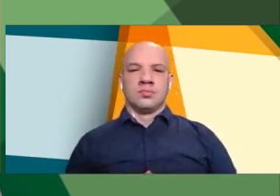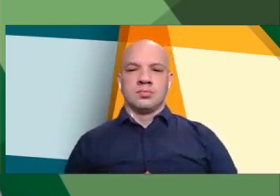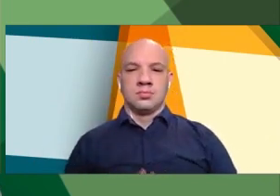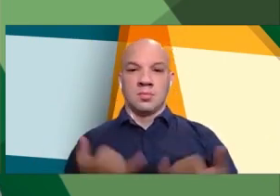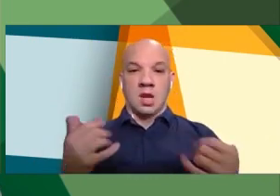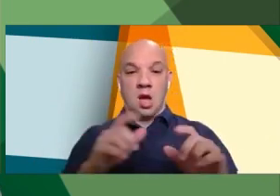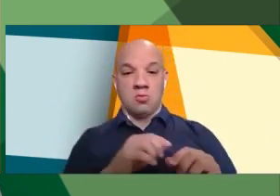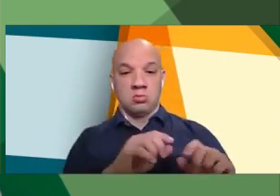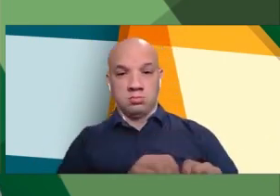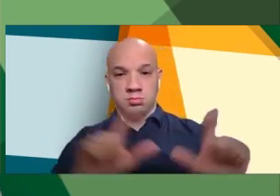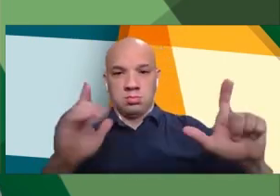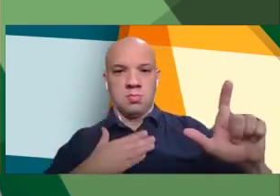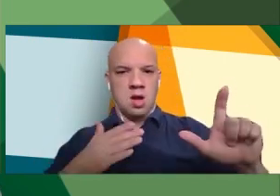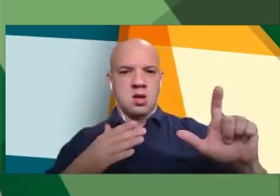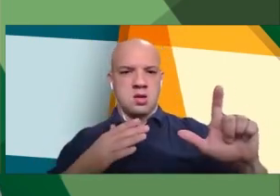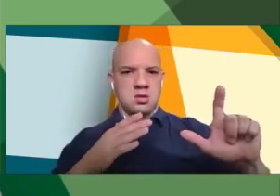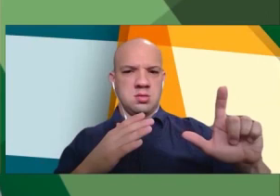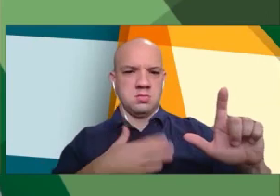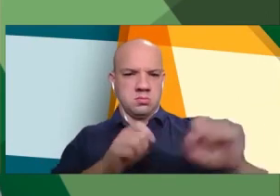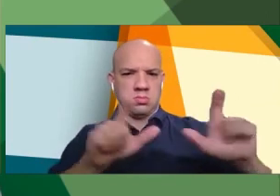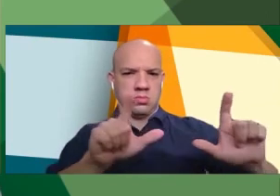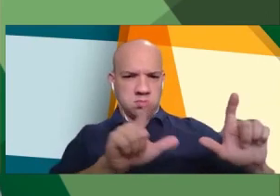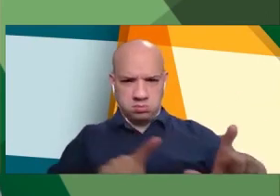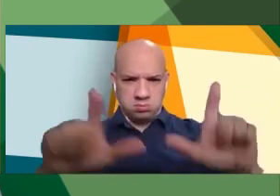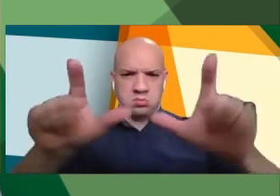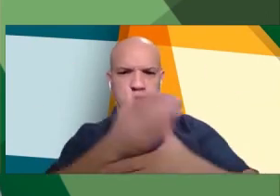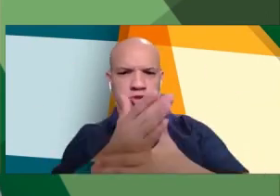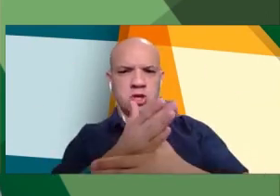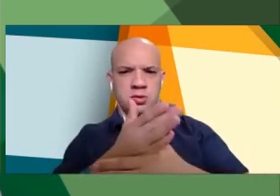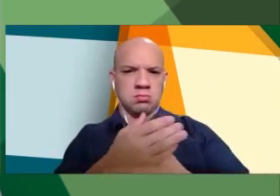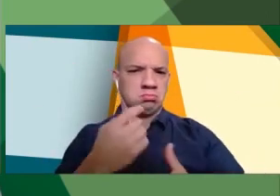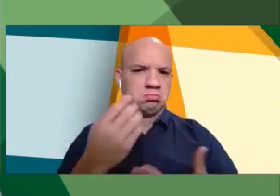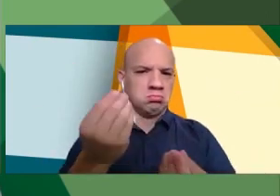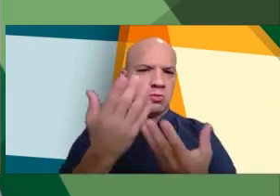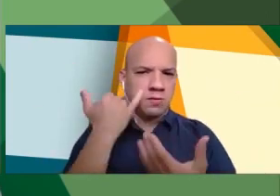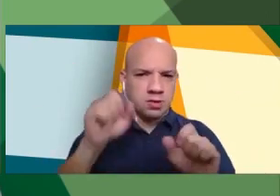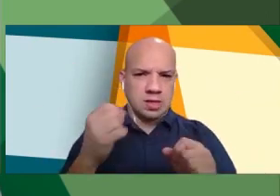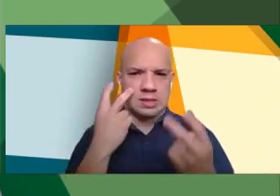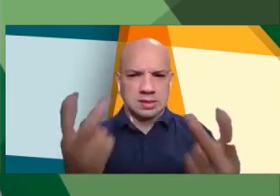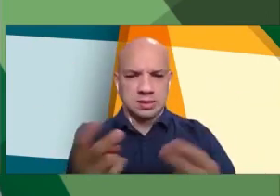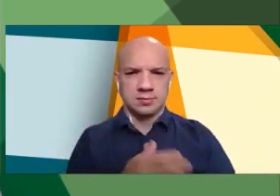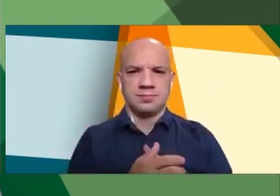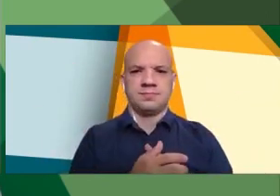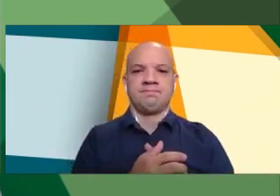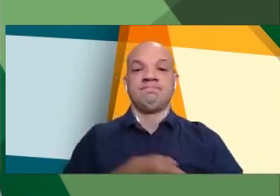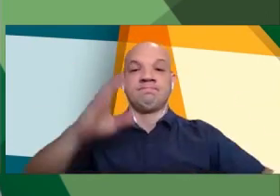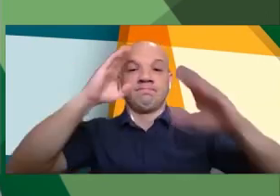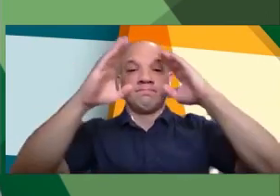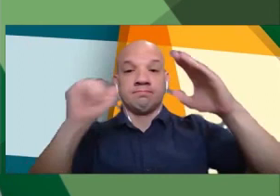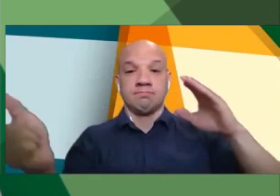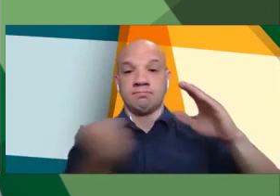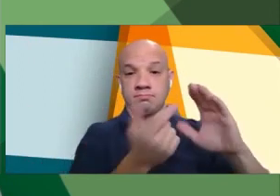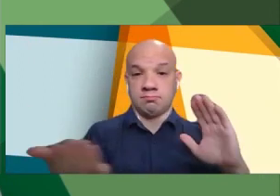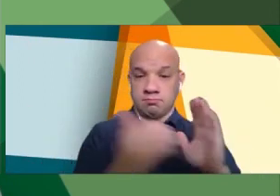screen right now. Please let me know if you can see it. Well, hi everyone